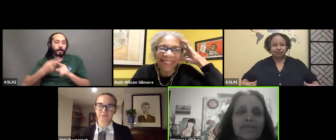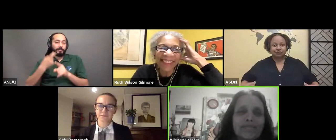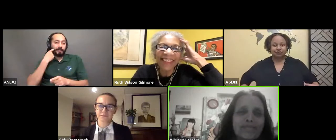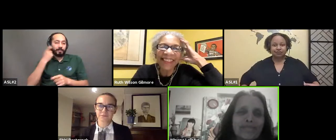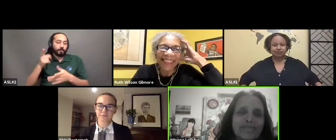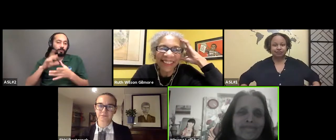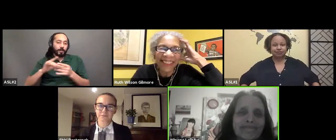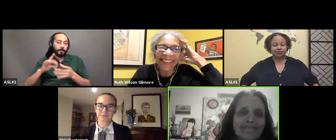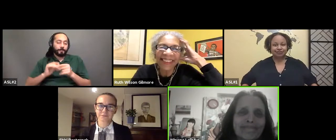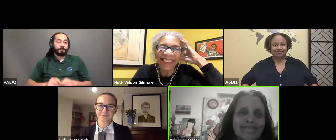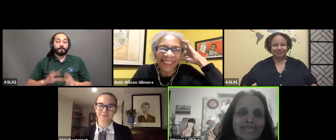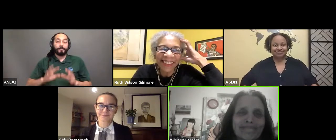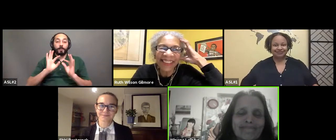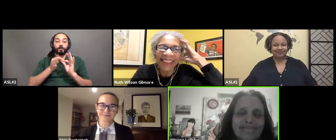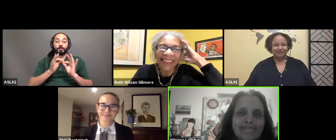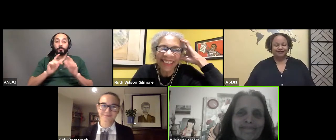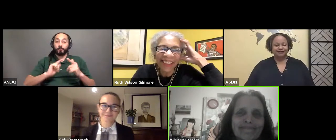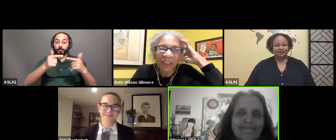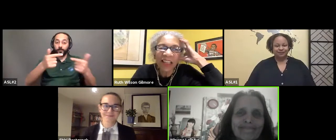it, but.